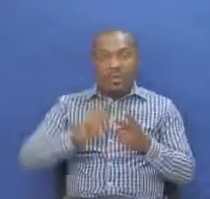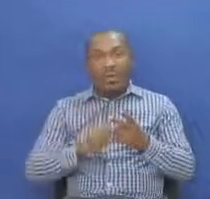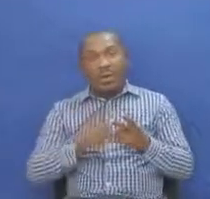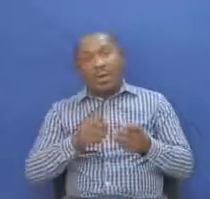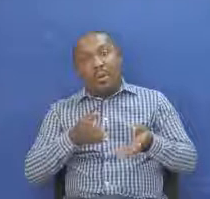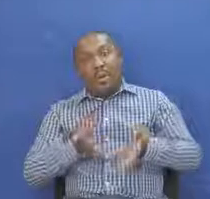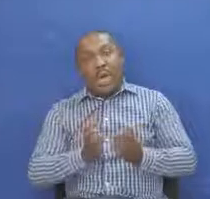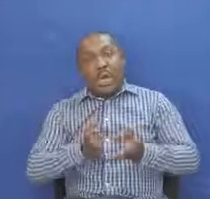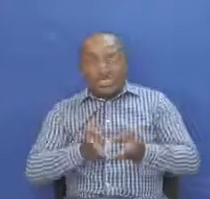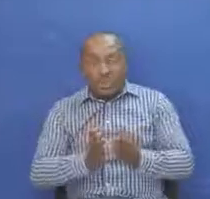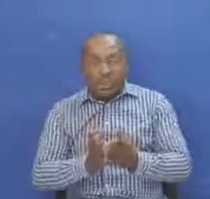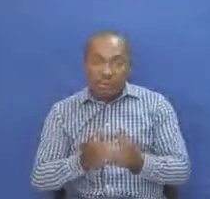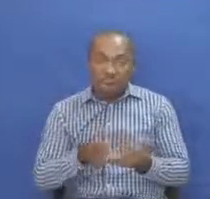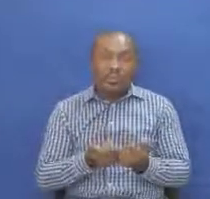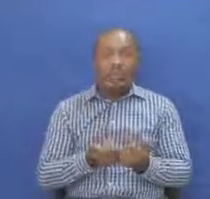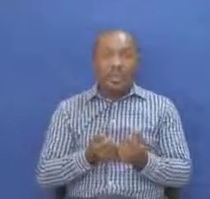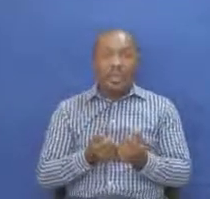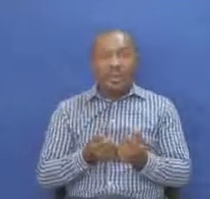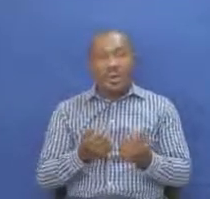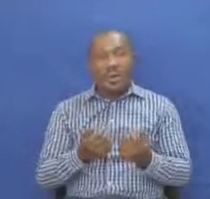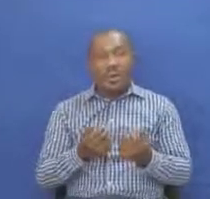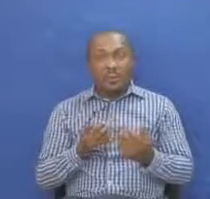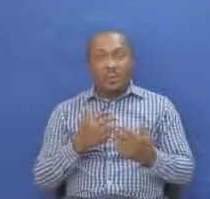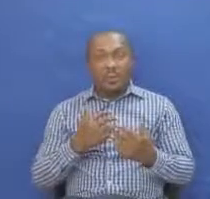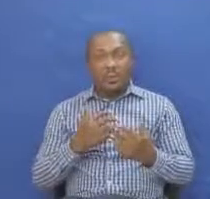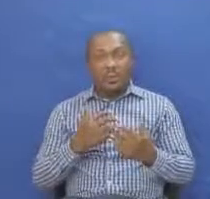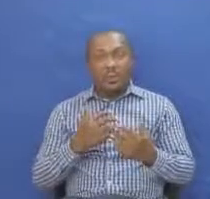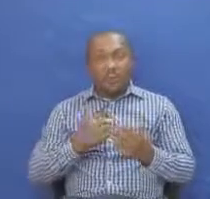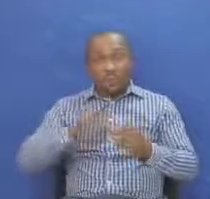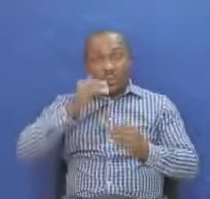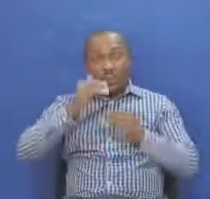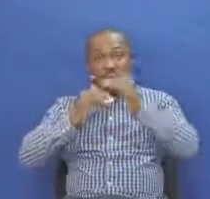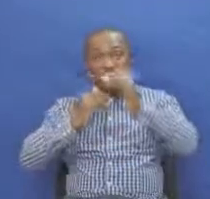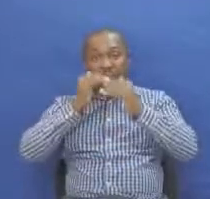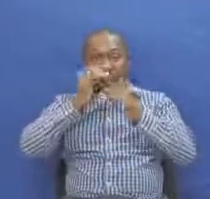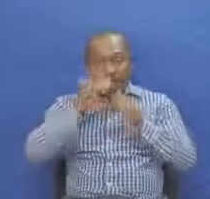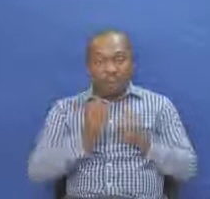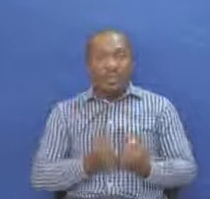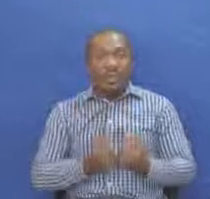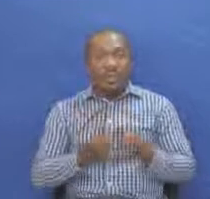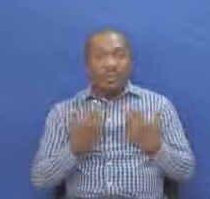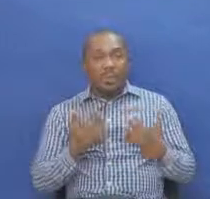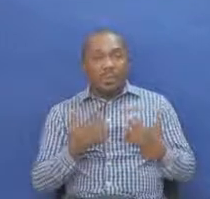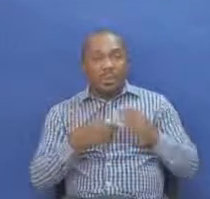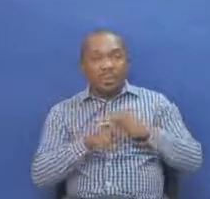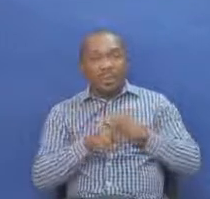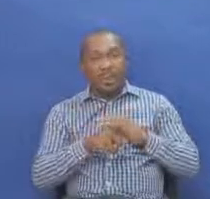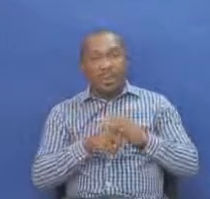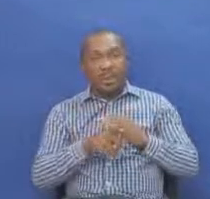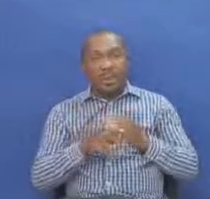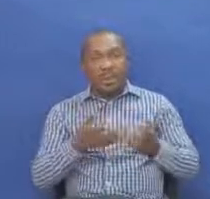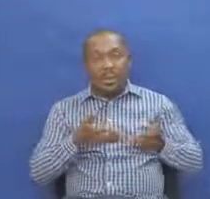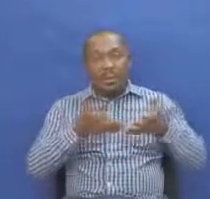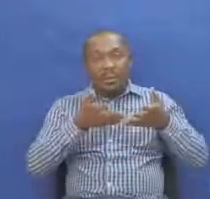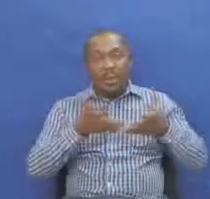many. But growth, we say, irreversible or a permanent increase in mass and size of an